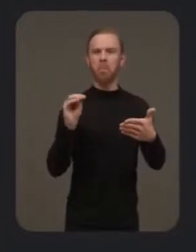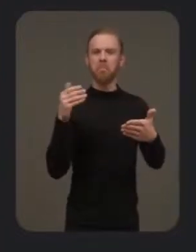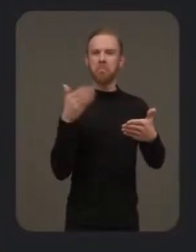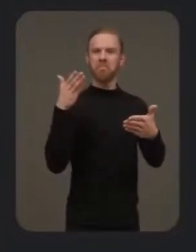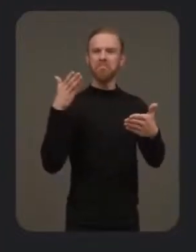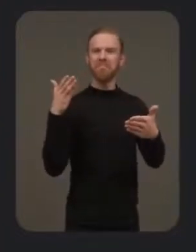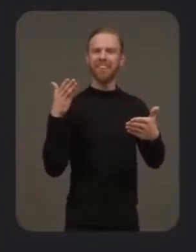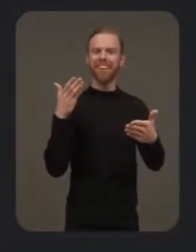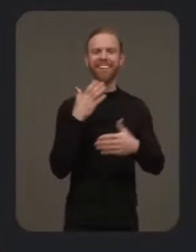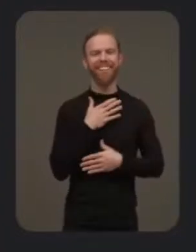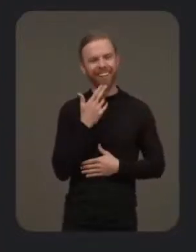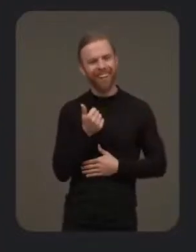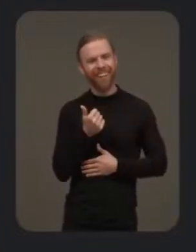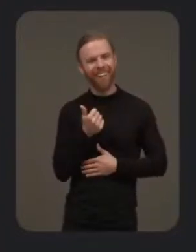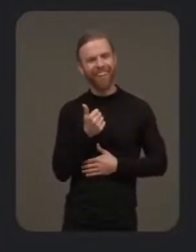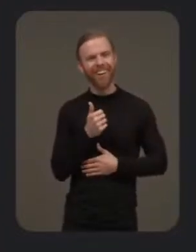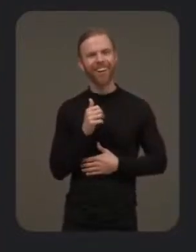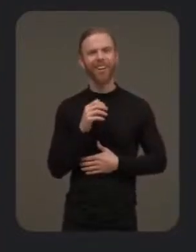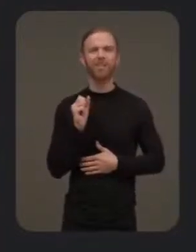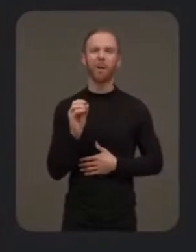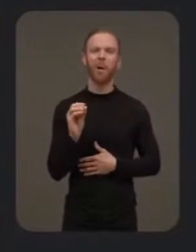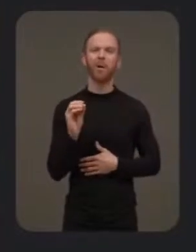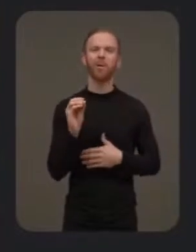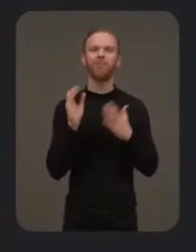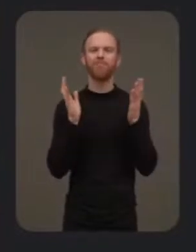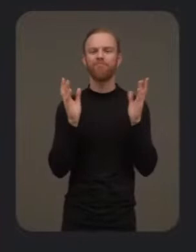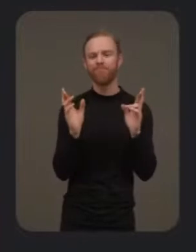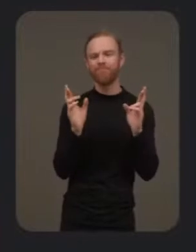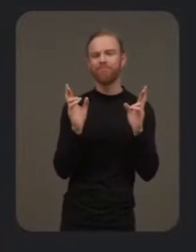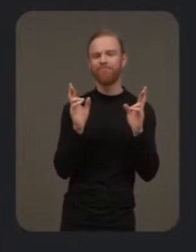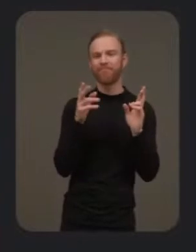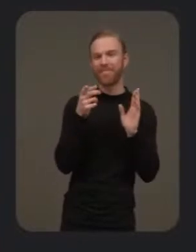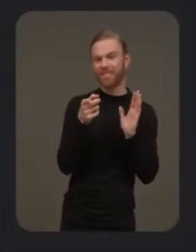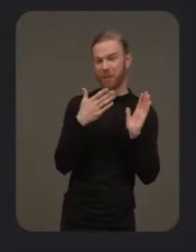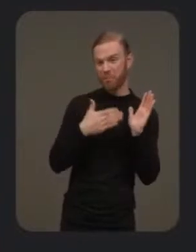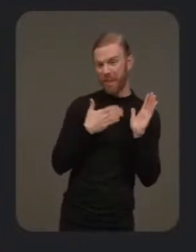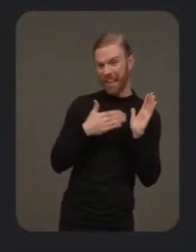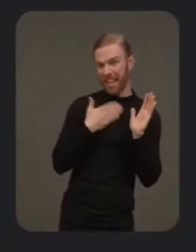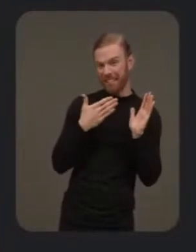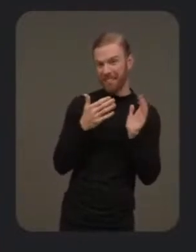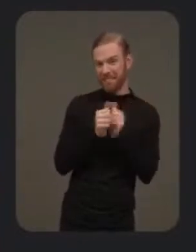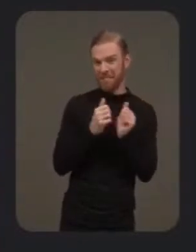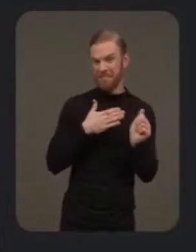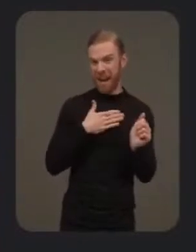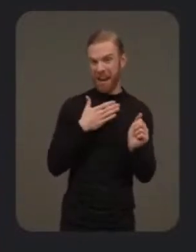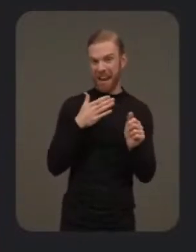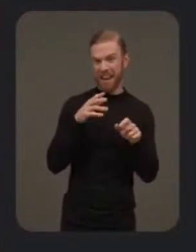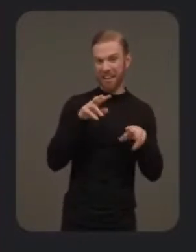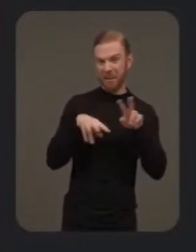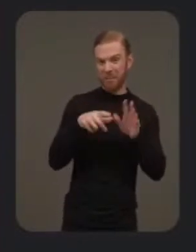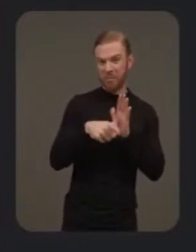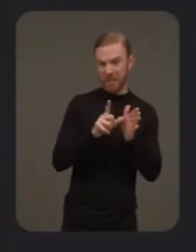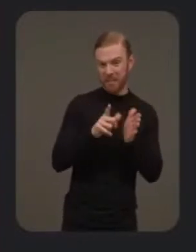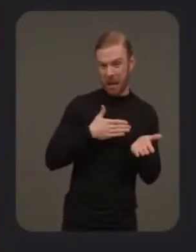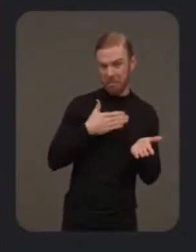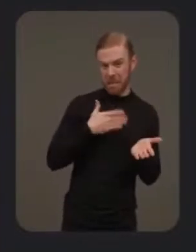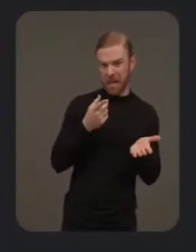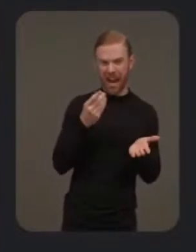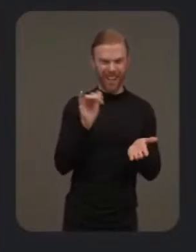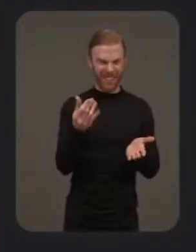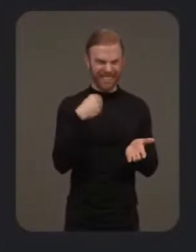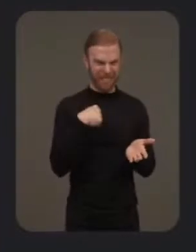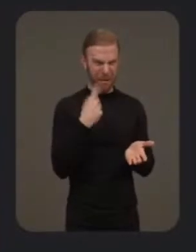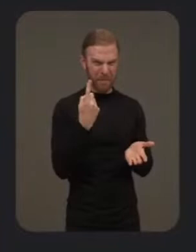is that? And so I hope not only you guys are happy with me reviewing this, but that you'll also give me one.